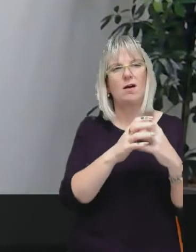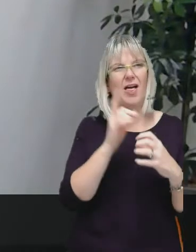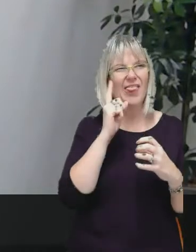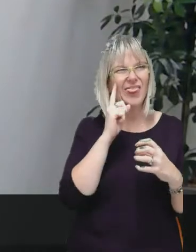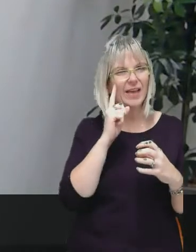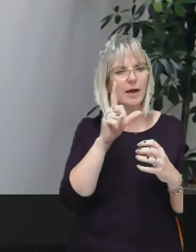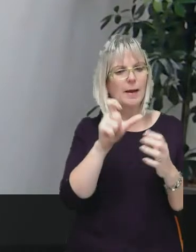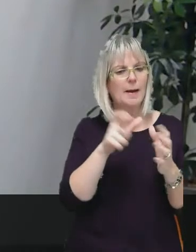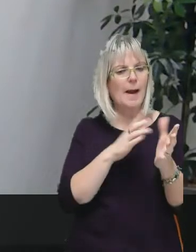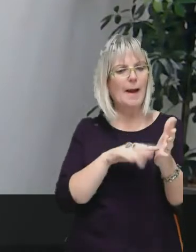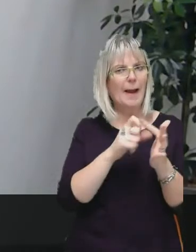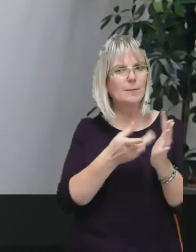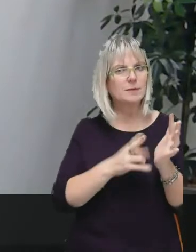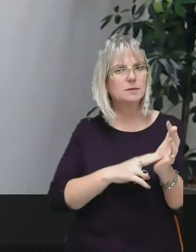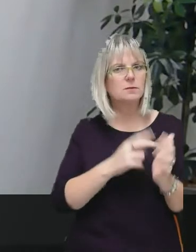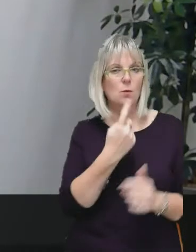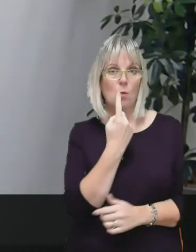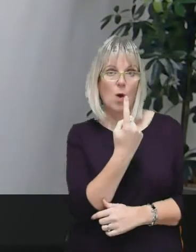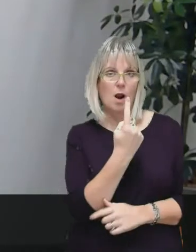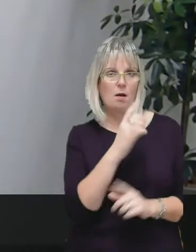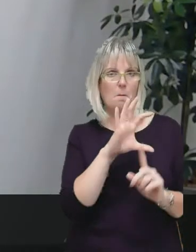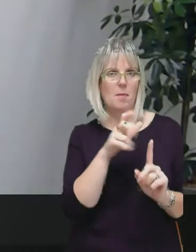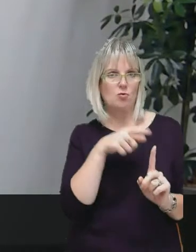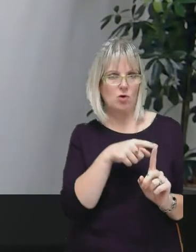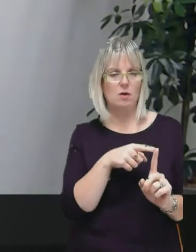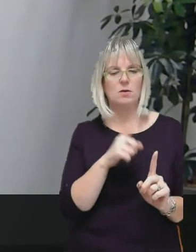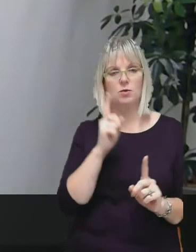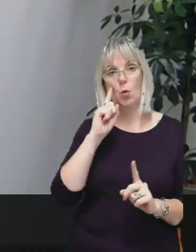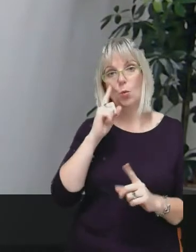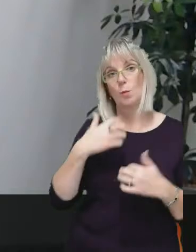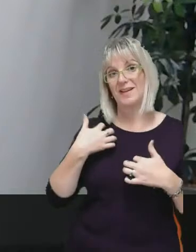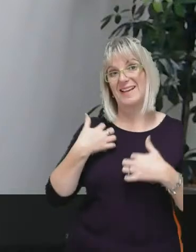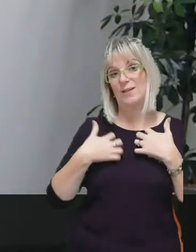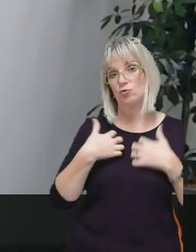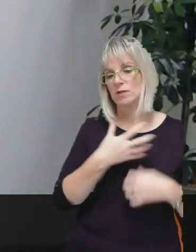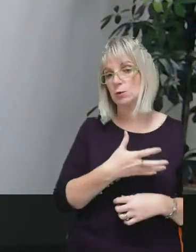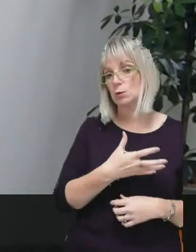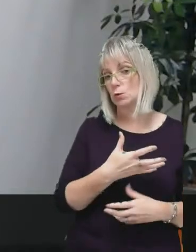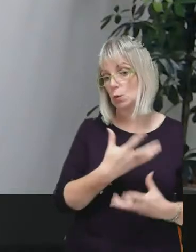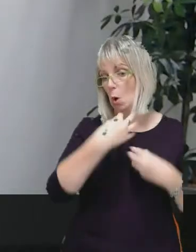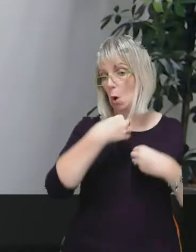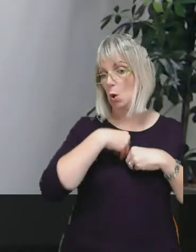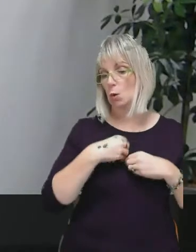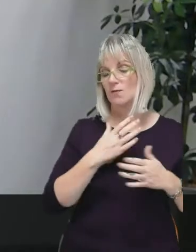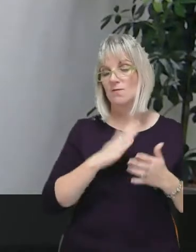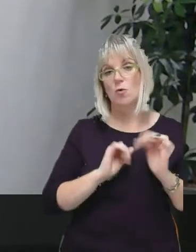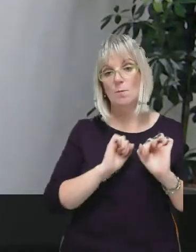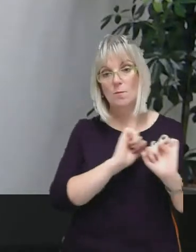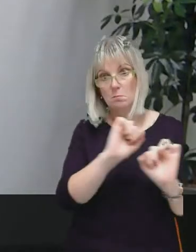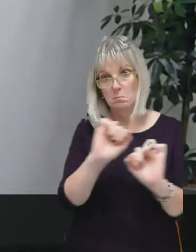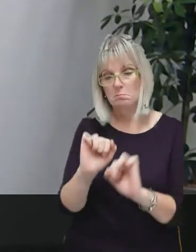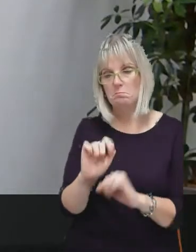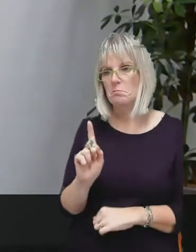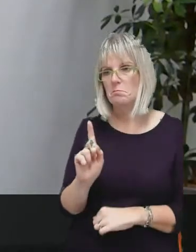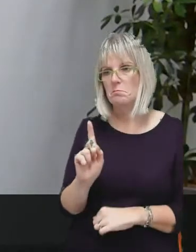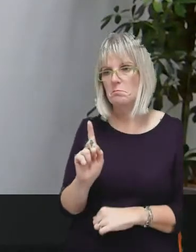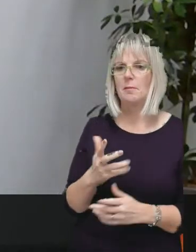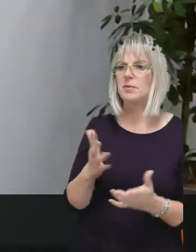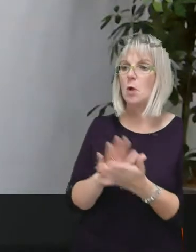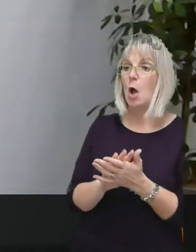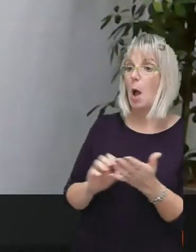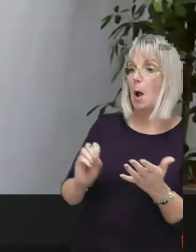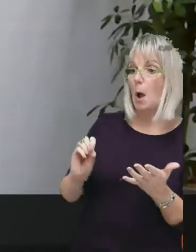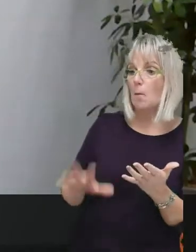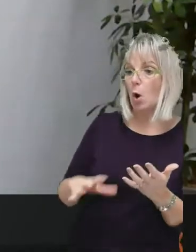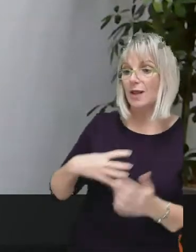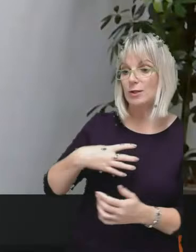to learn any lessons from the citizens' assembly. I'm not in favour of abolishing the mayor, though, and to replace